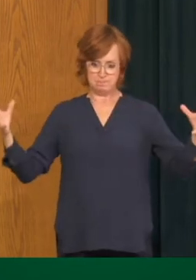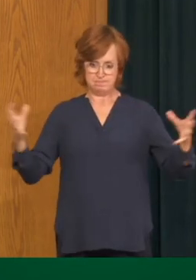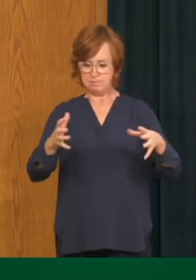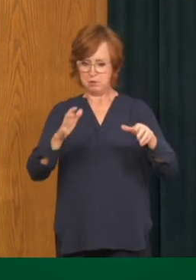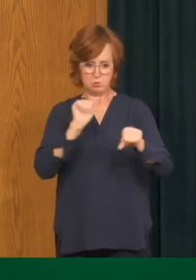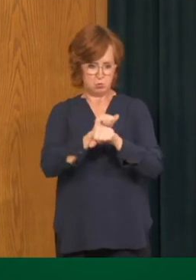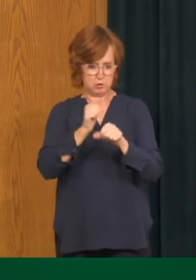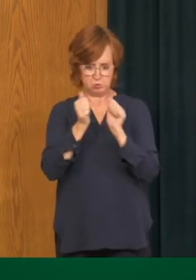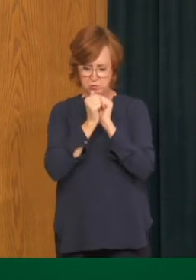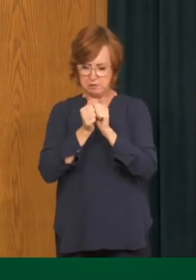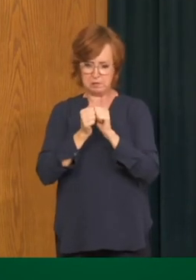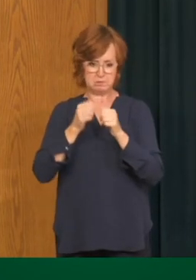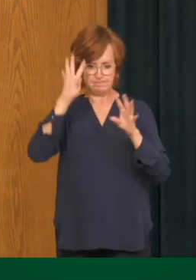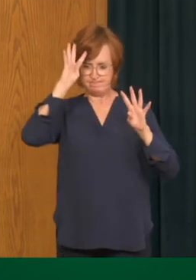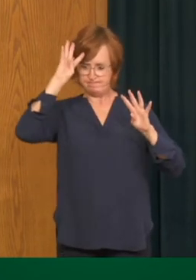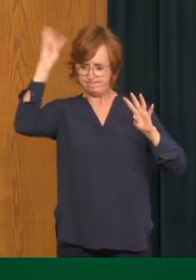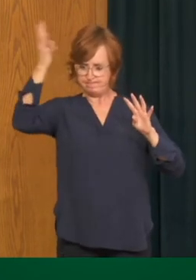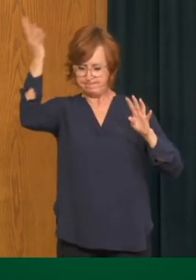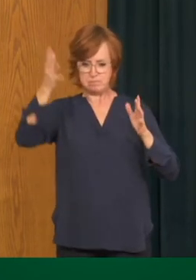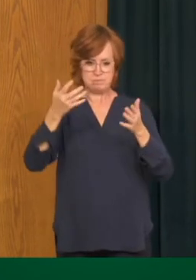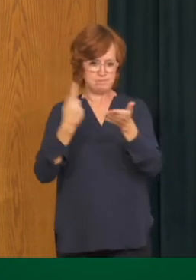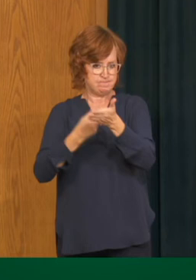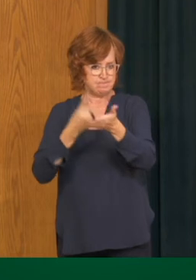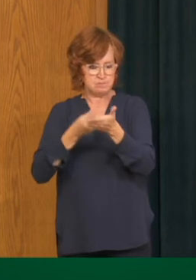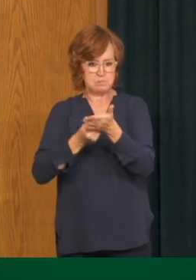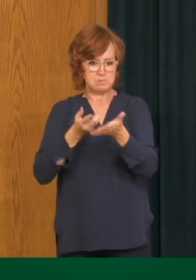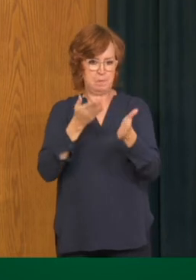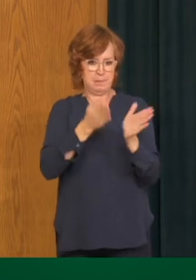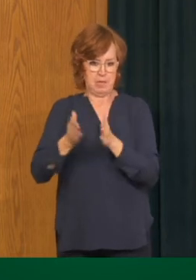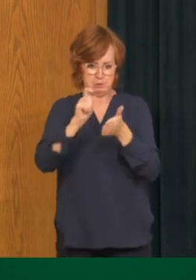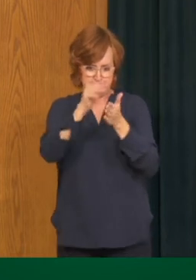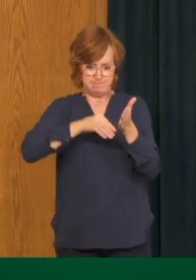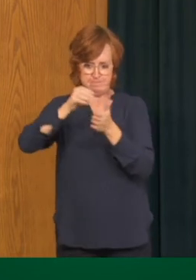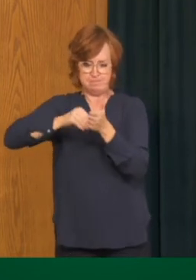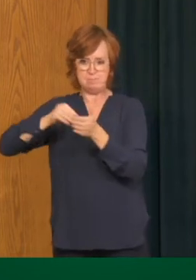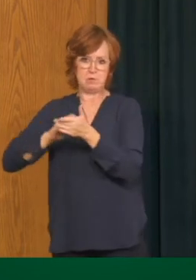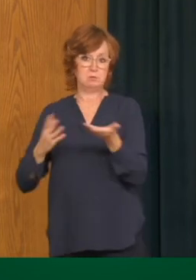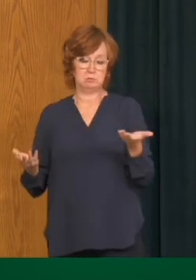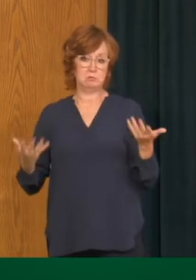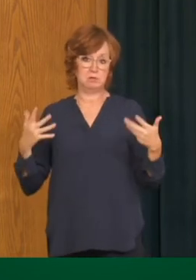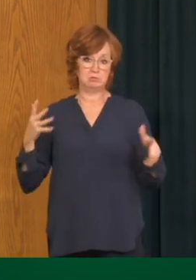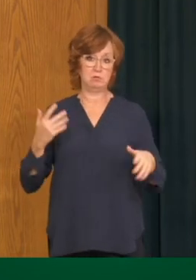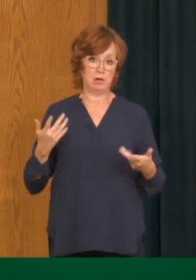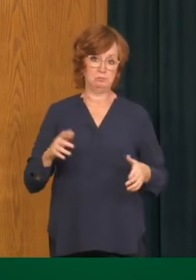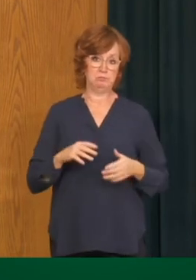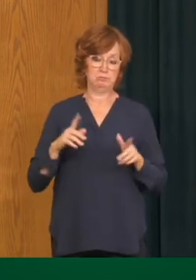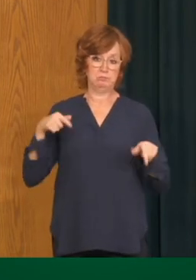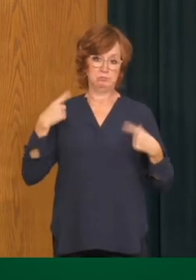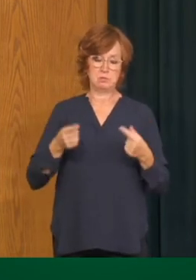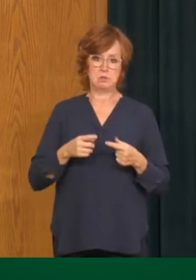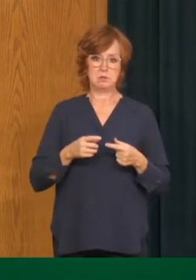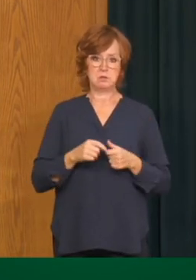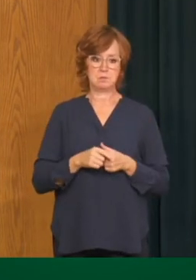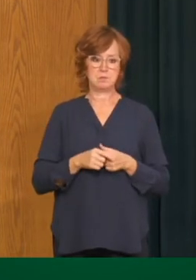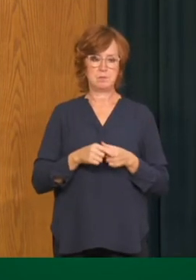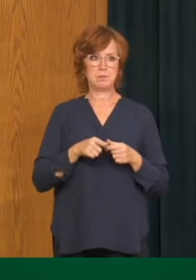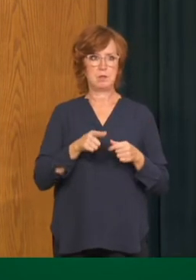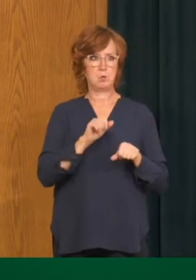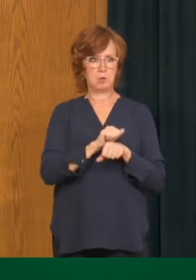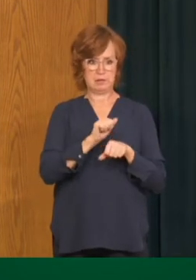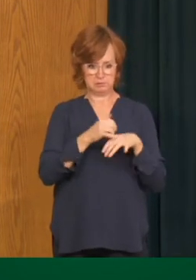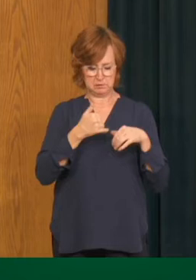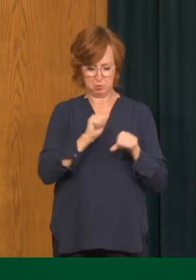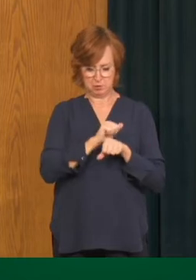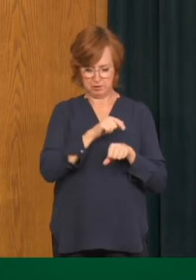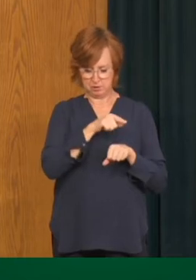are being worked on, and they continue to be worked on today, I believe, for a final submission next week, and and